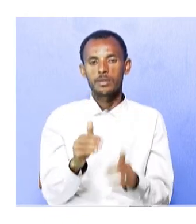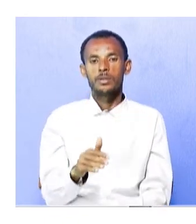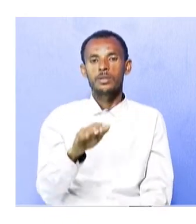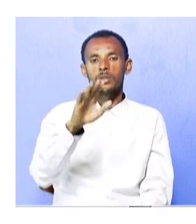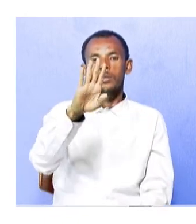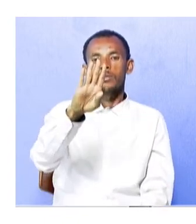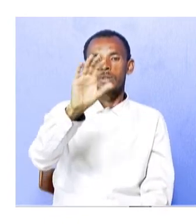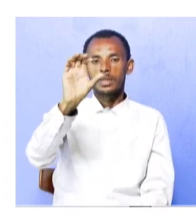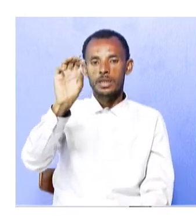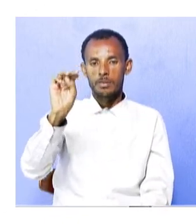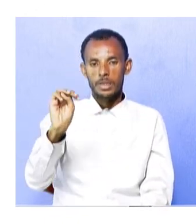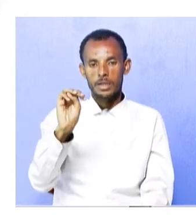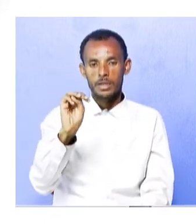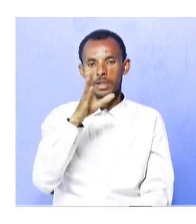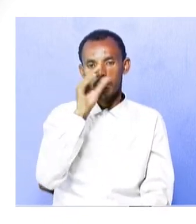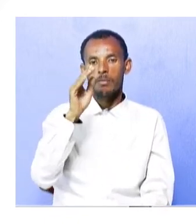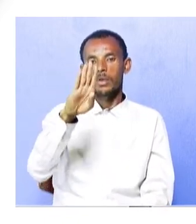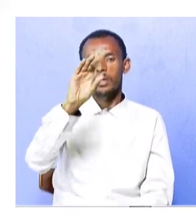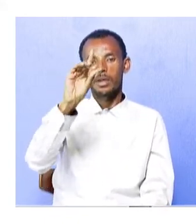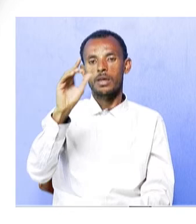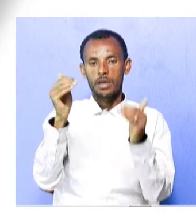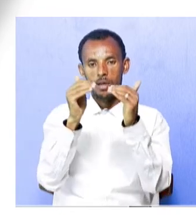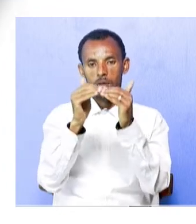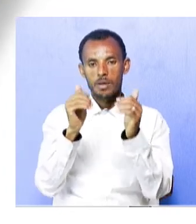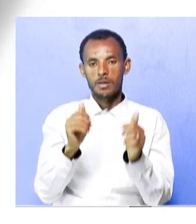4 centimeter and BD is